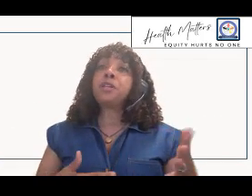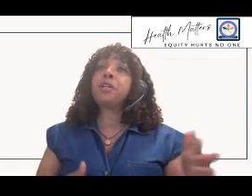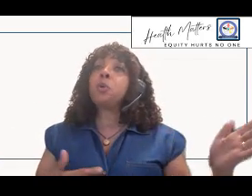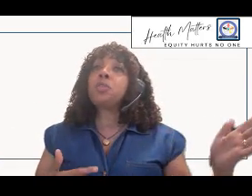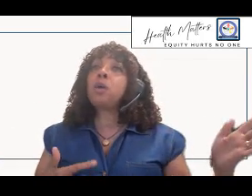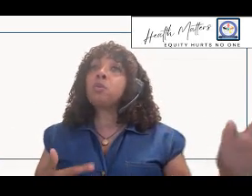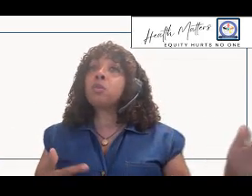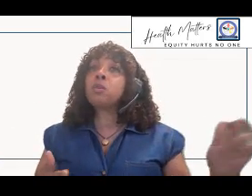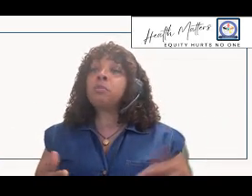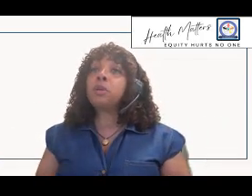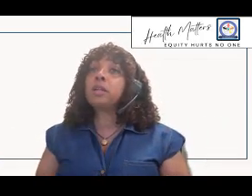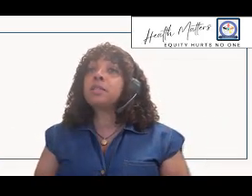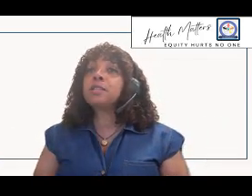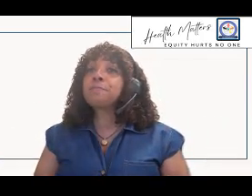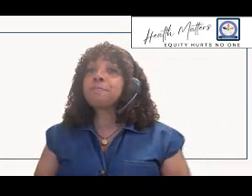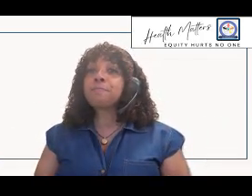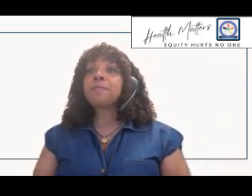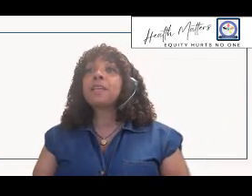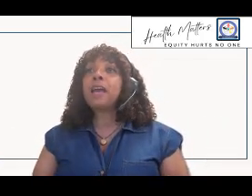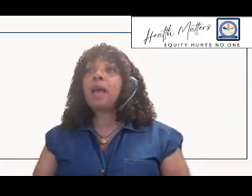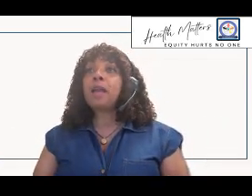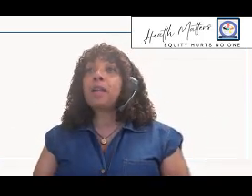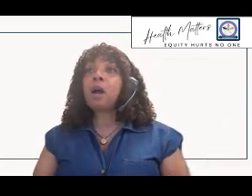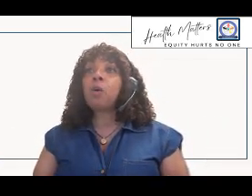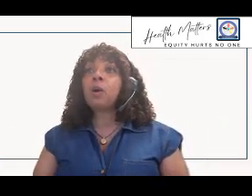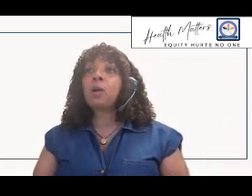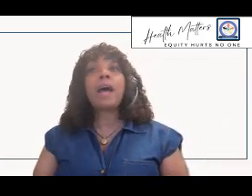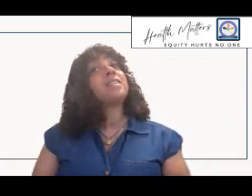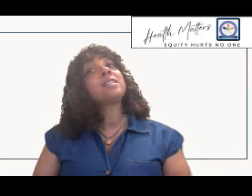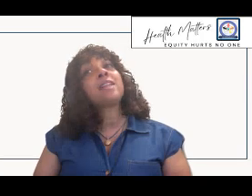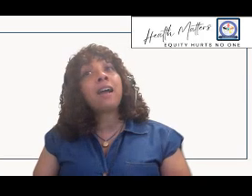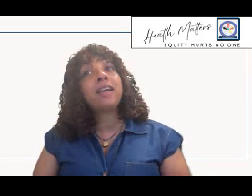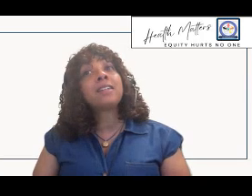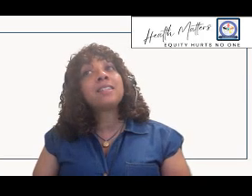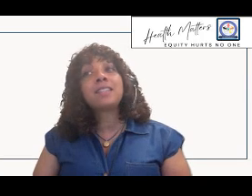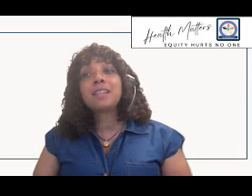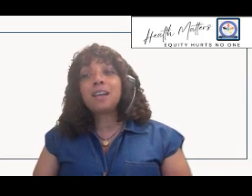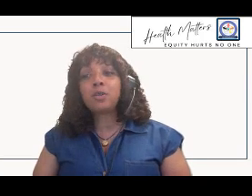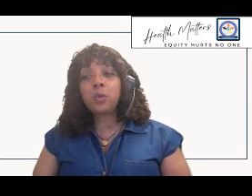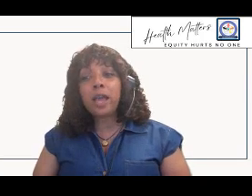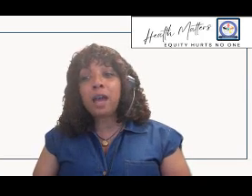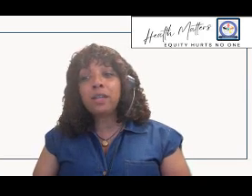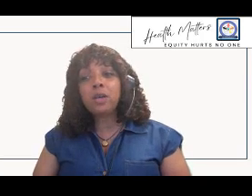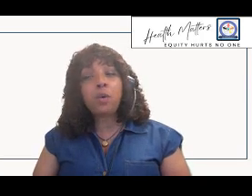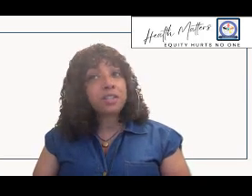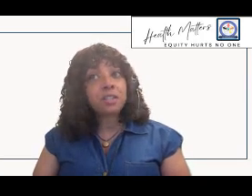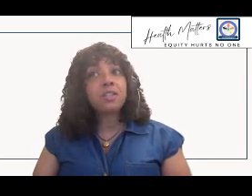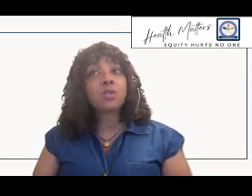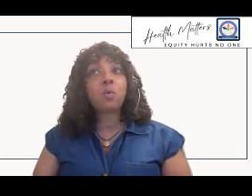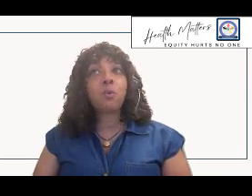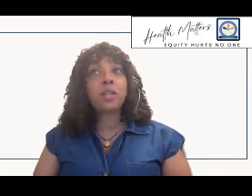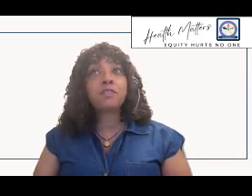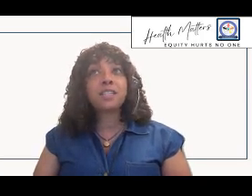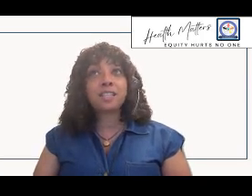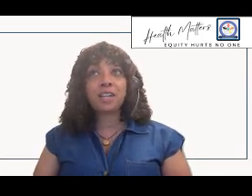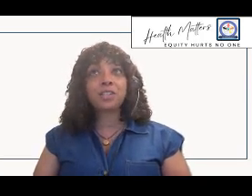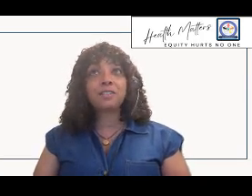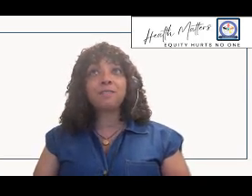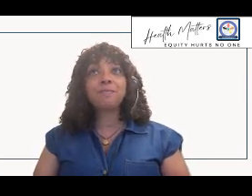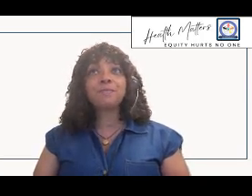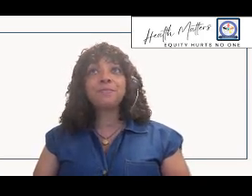and in particular with our rural communities. And our last slide is, do we have any questions or points